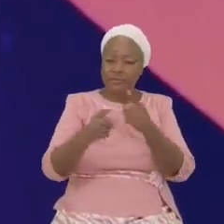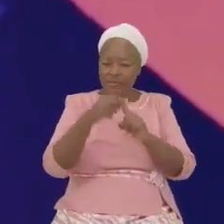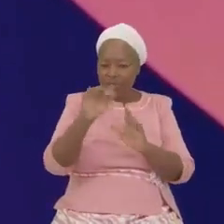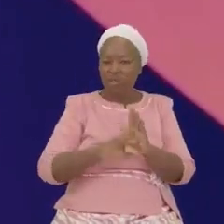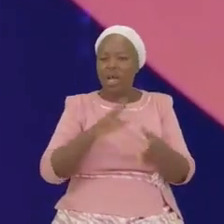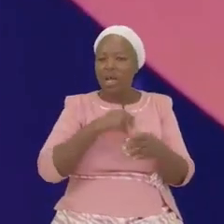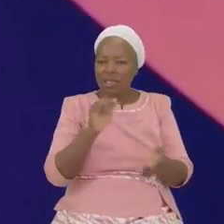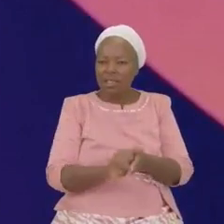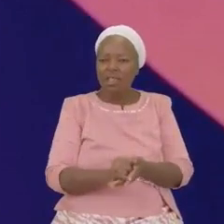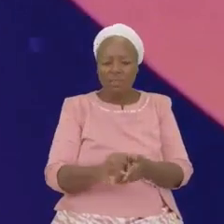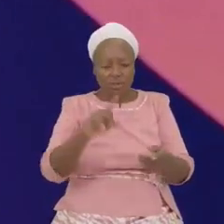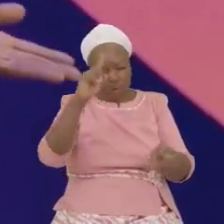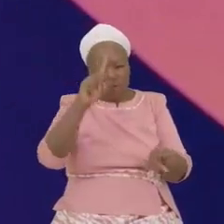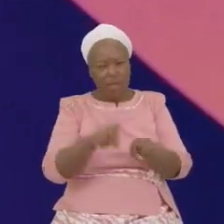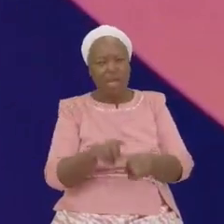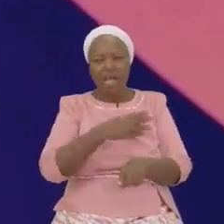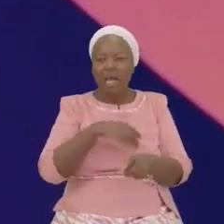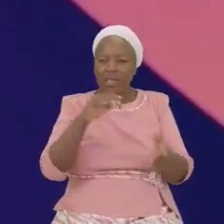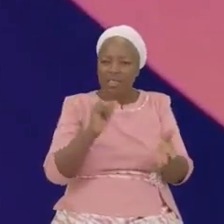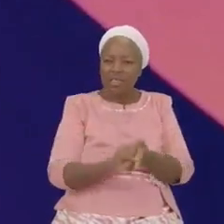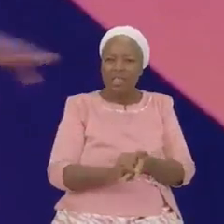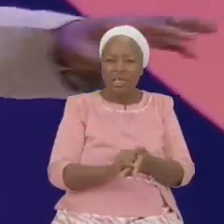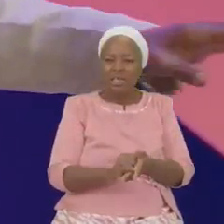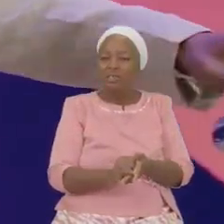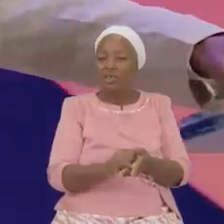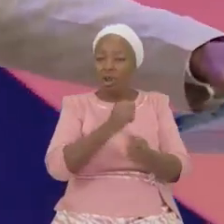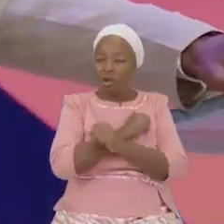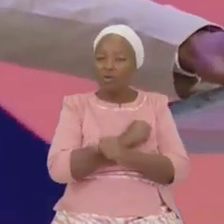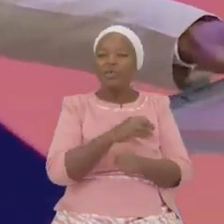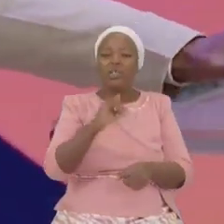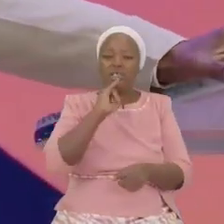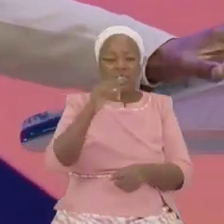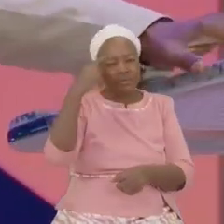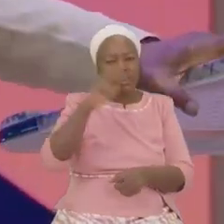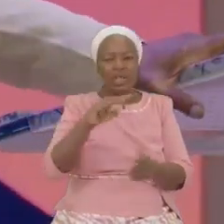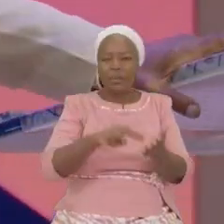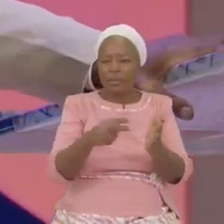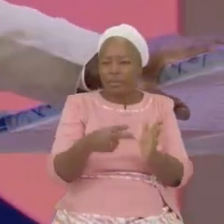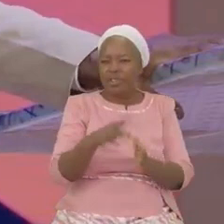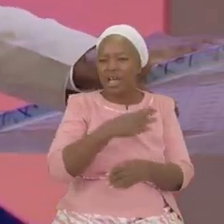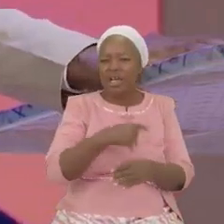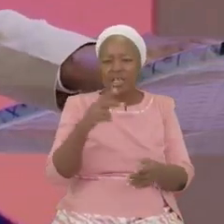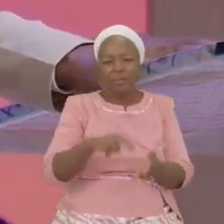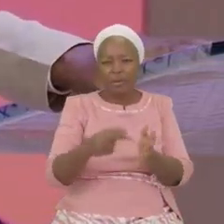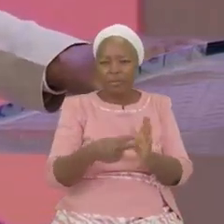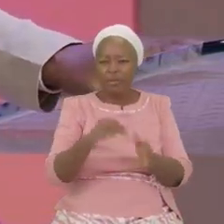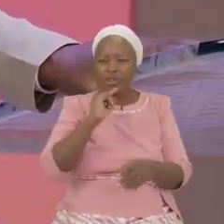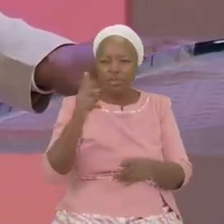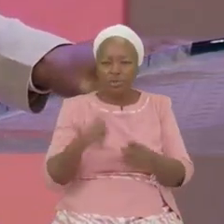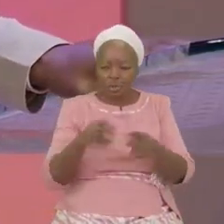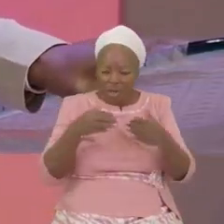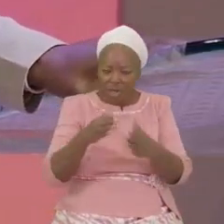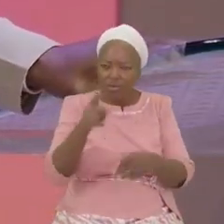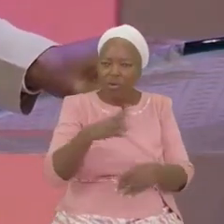and that covenant and that contract is for a purpose, and the purpose is to lead